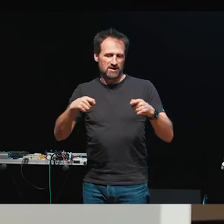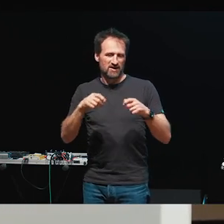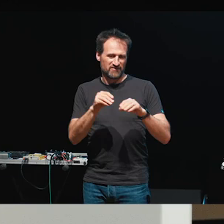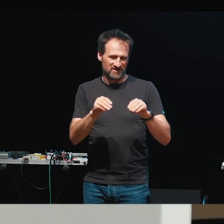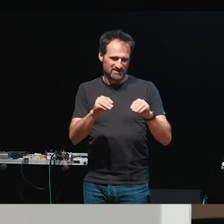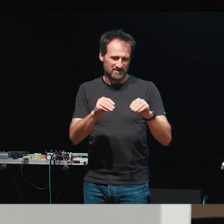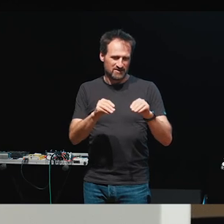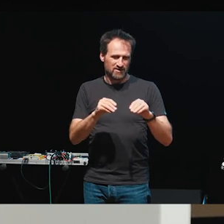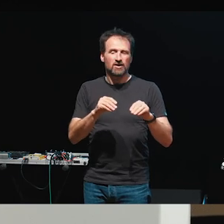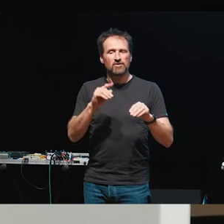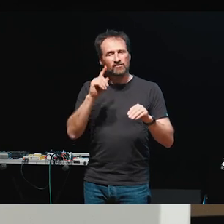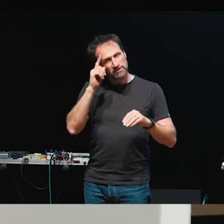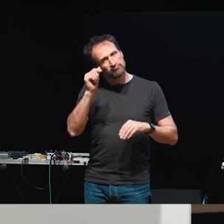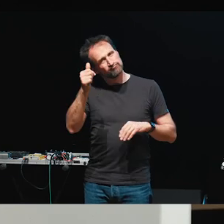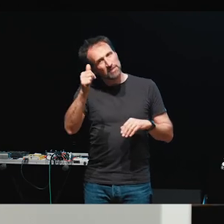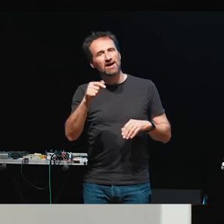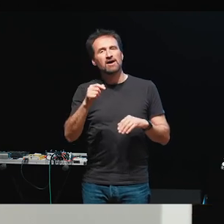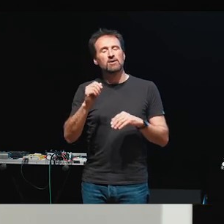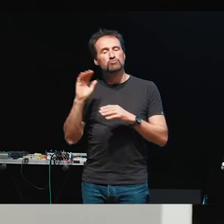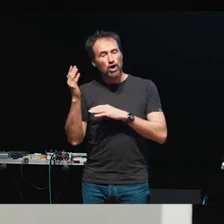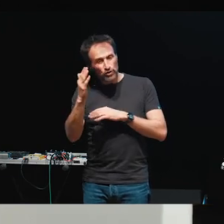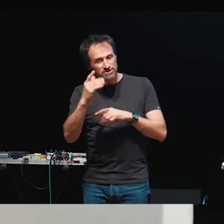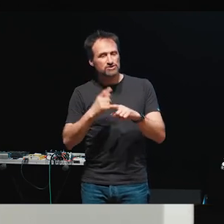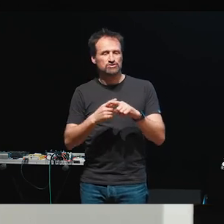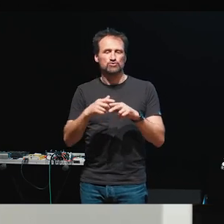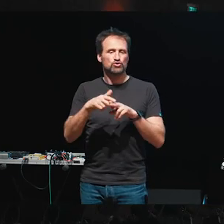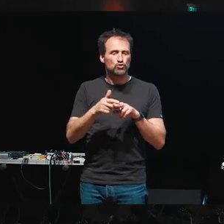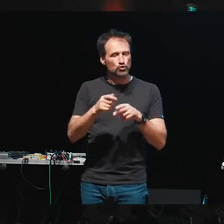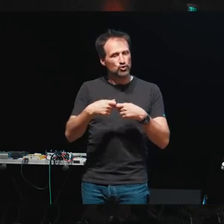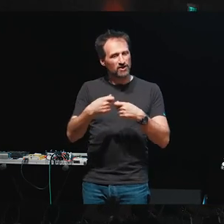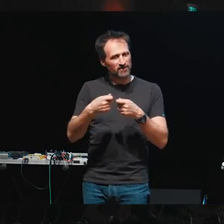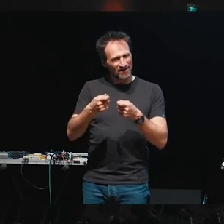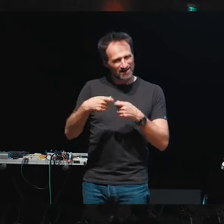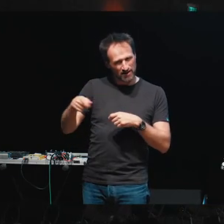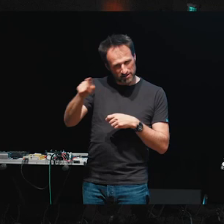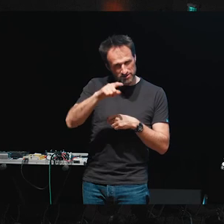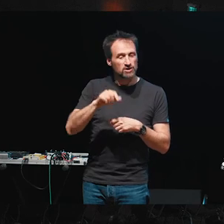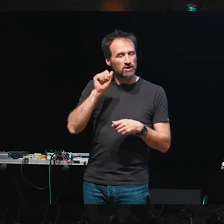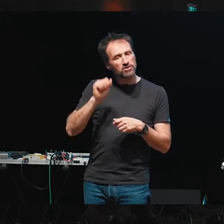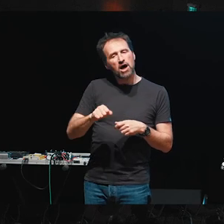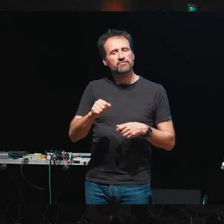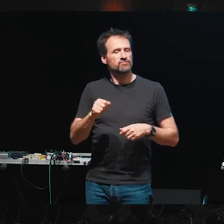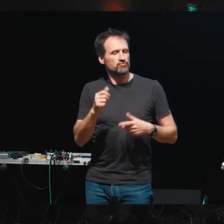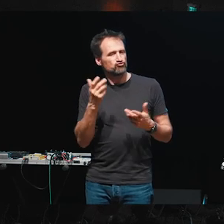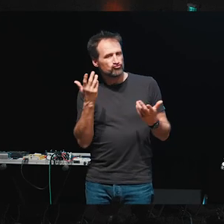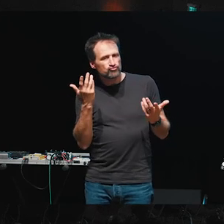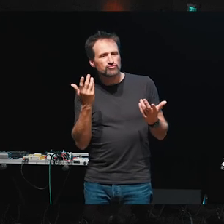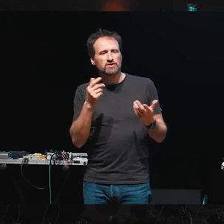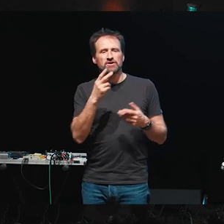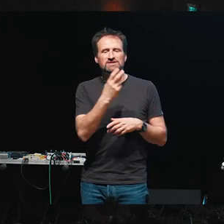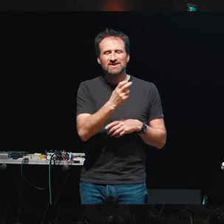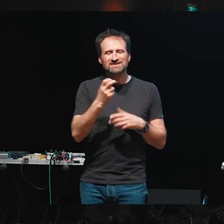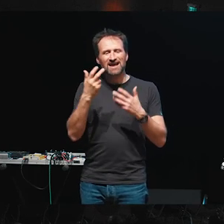that browser and tool vendors can agree on a certain subset of features that is available. Like the 2018 web